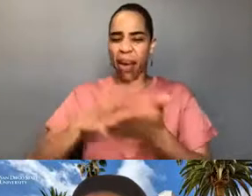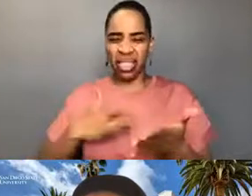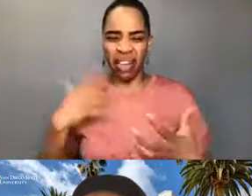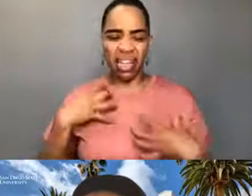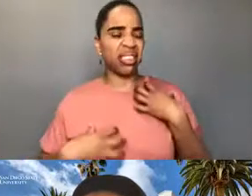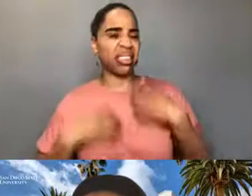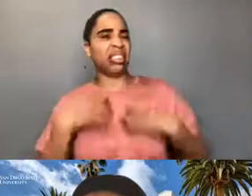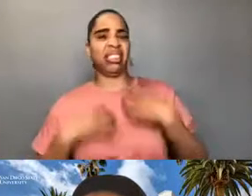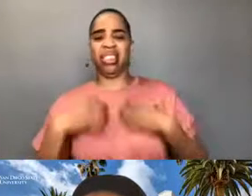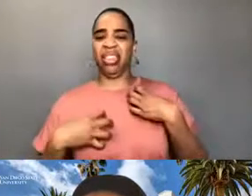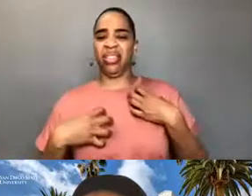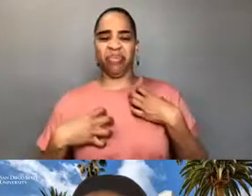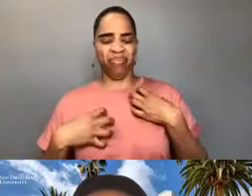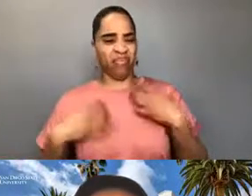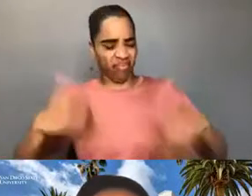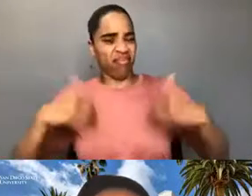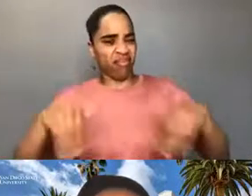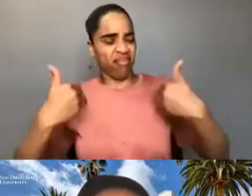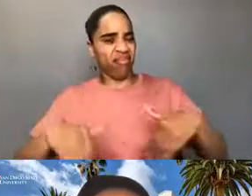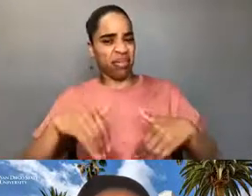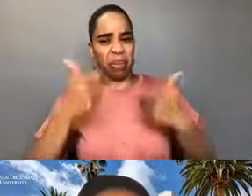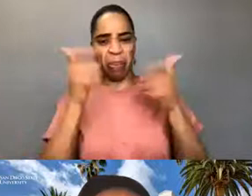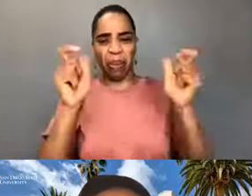First was a major change that happened